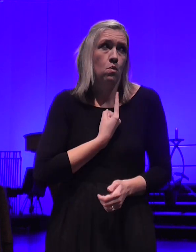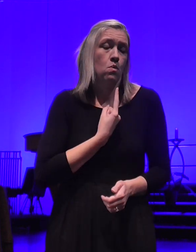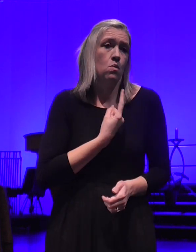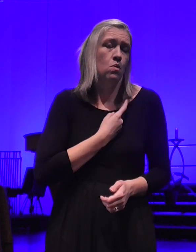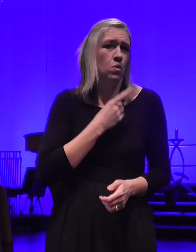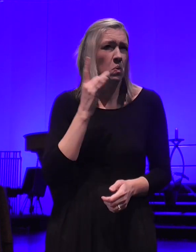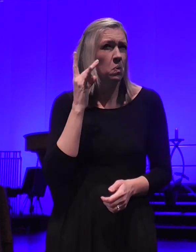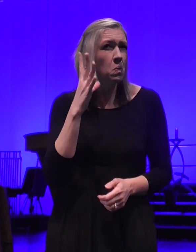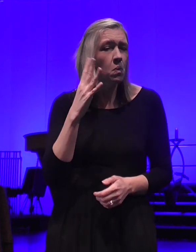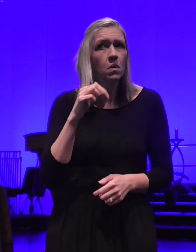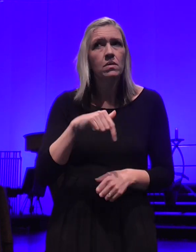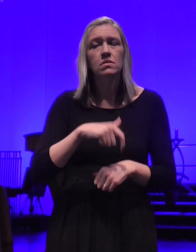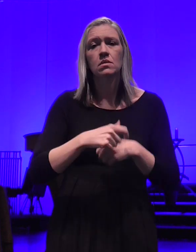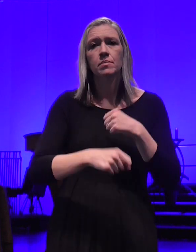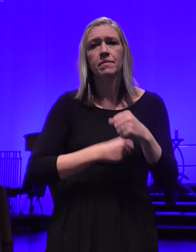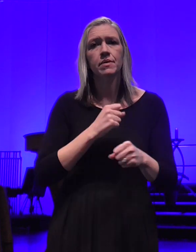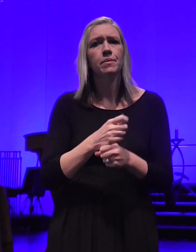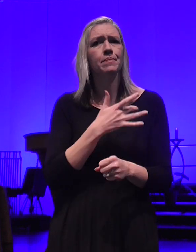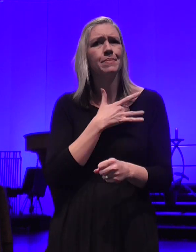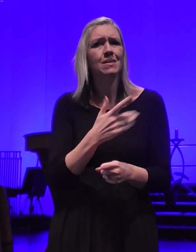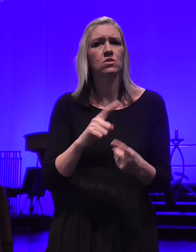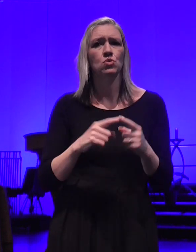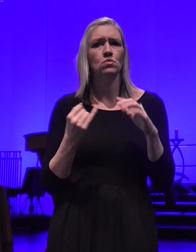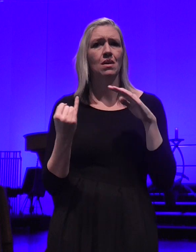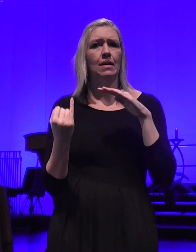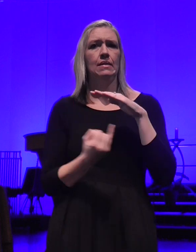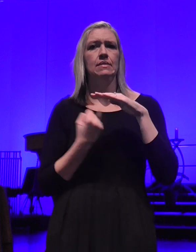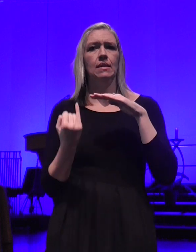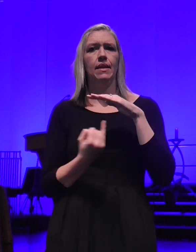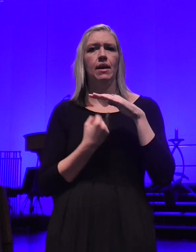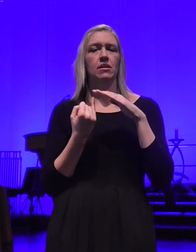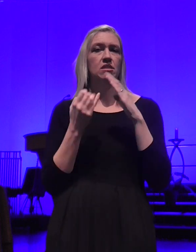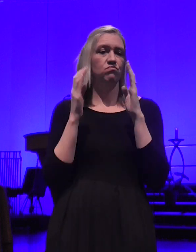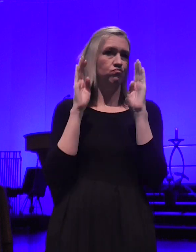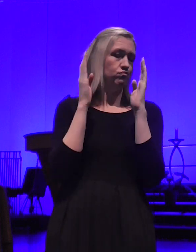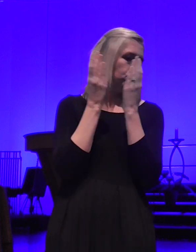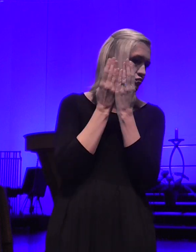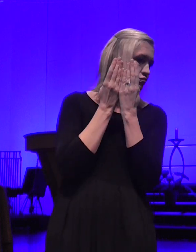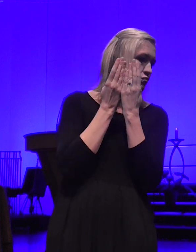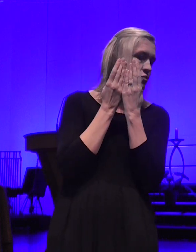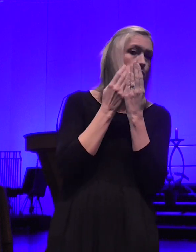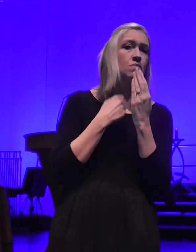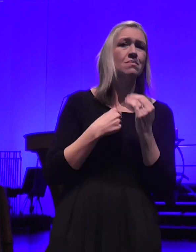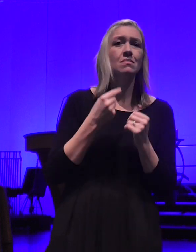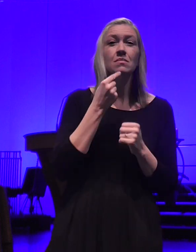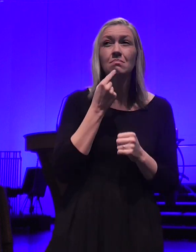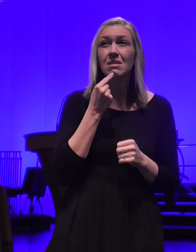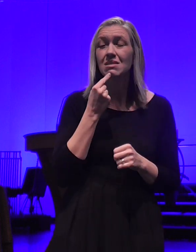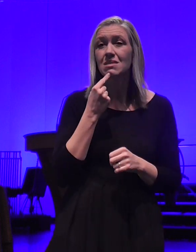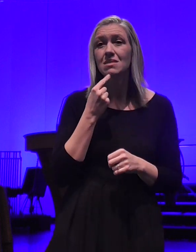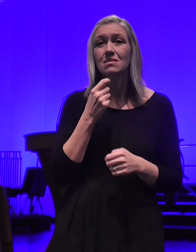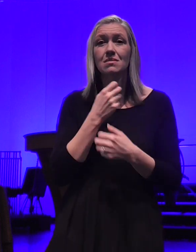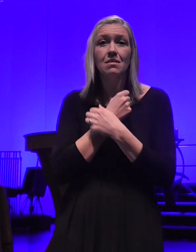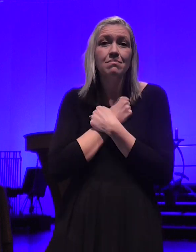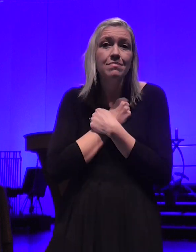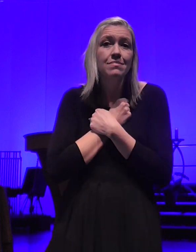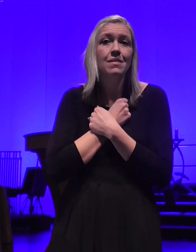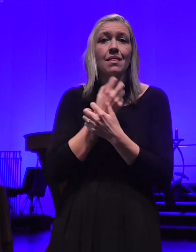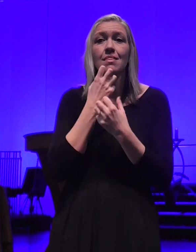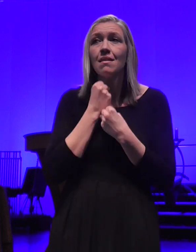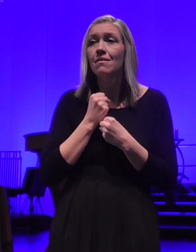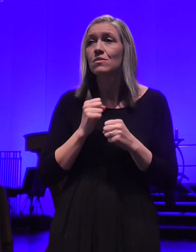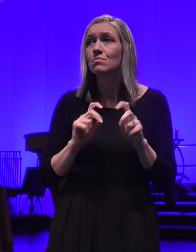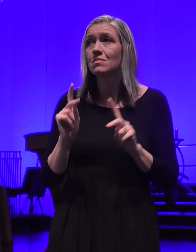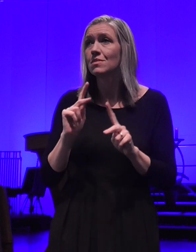can tend to isolate ourselves. We miss our loved ones who are no longer here in the way that they once